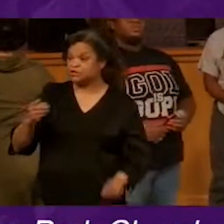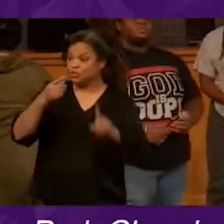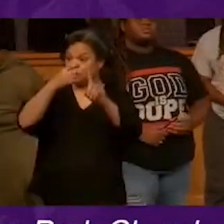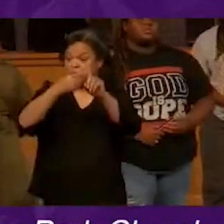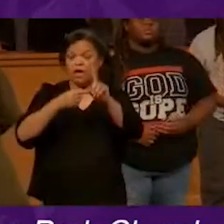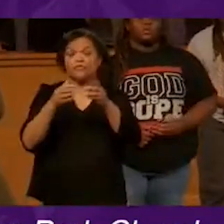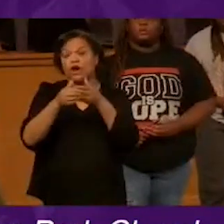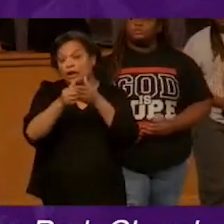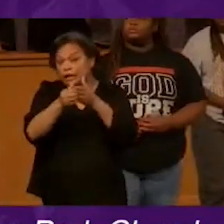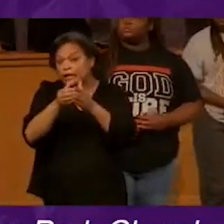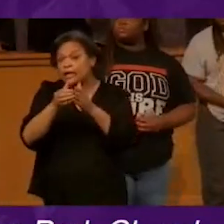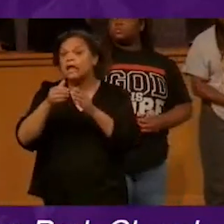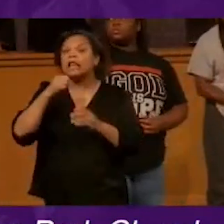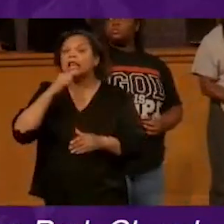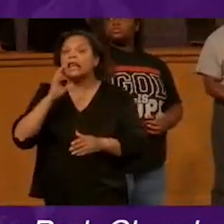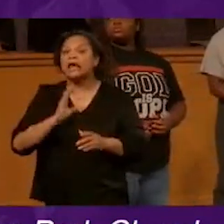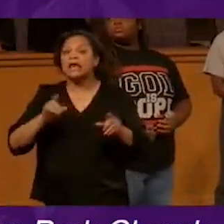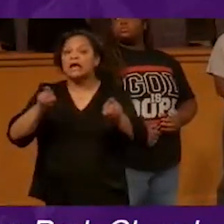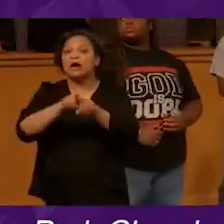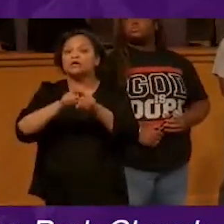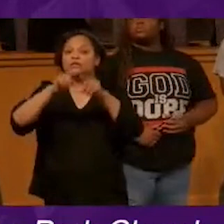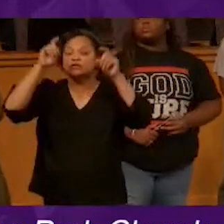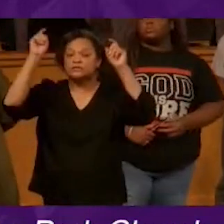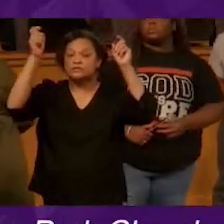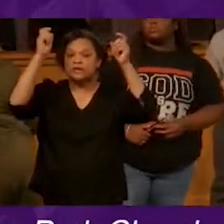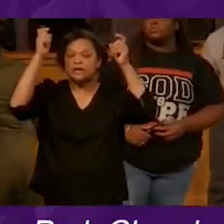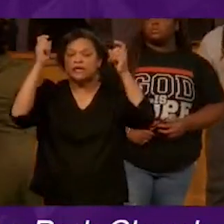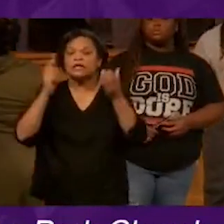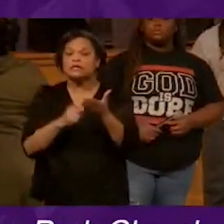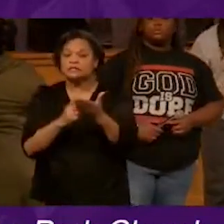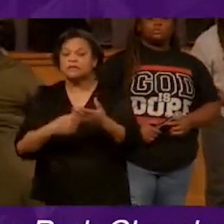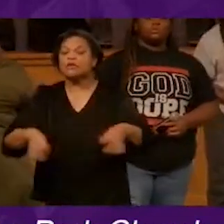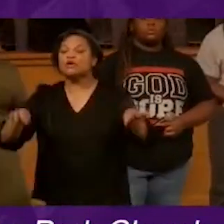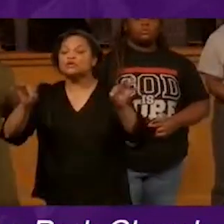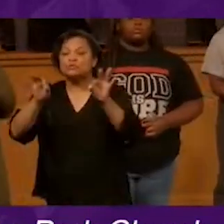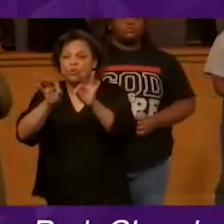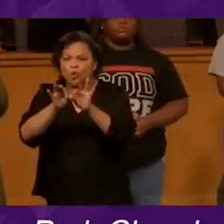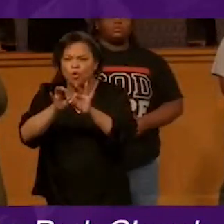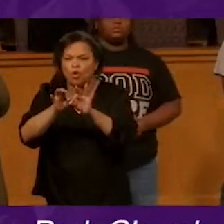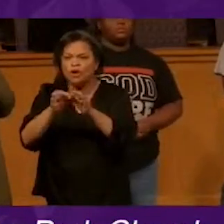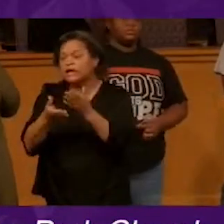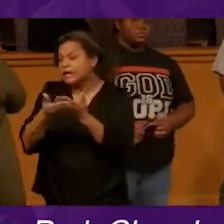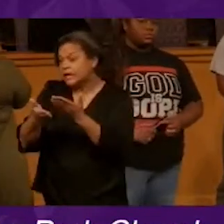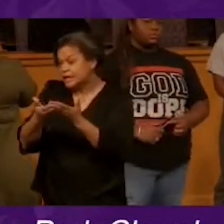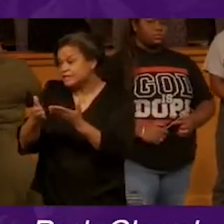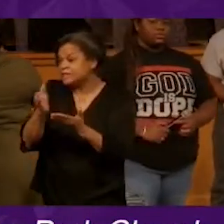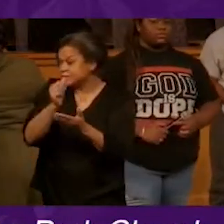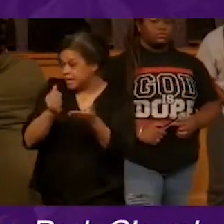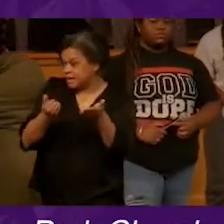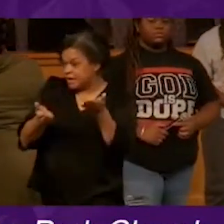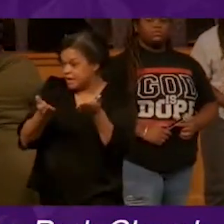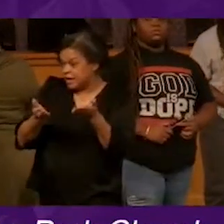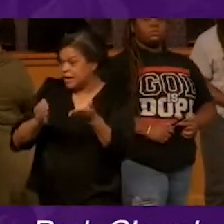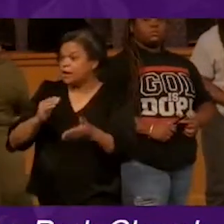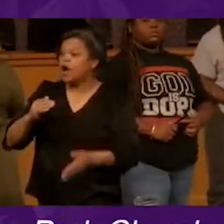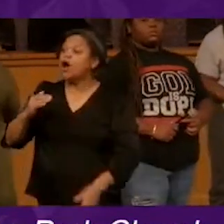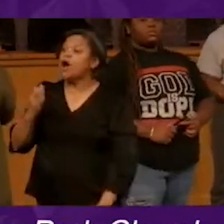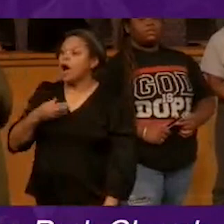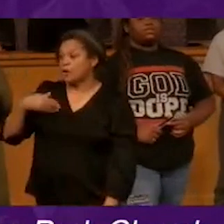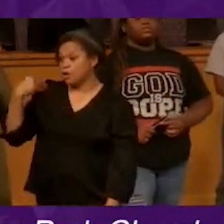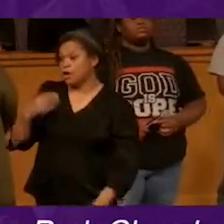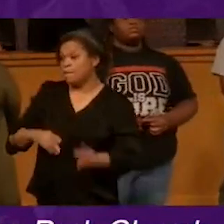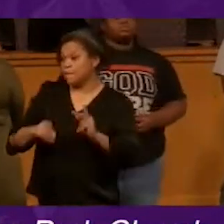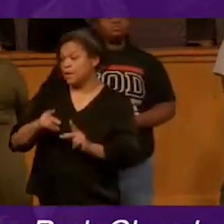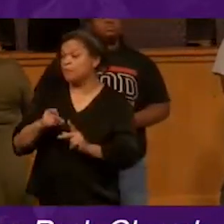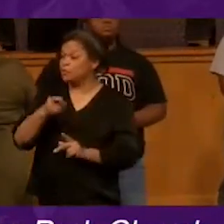lady. And we also celebrate something so important that's happening. It's easy to take for granted that our young people that you're about